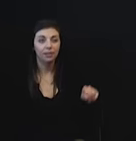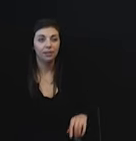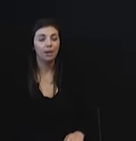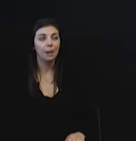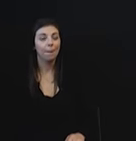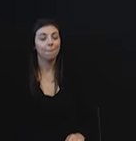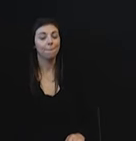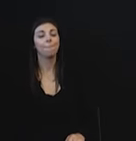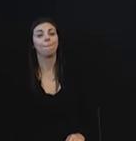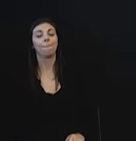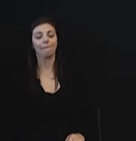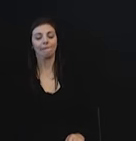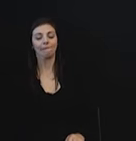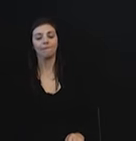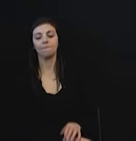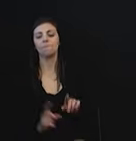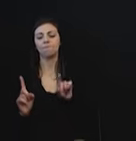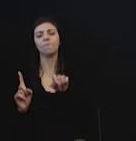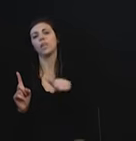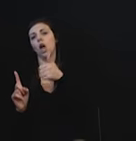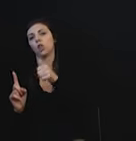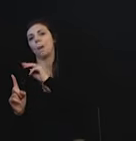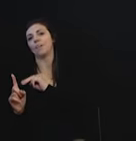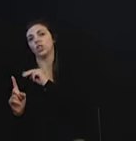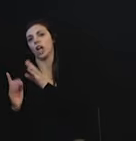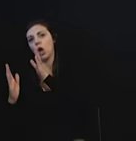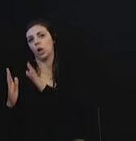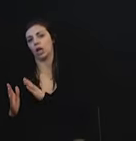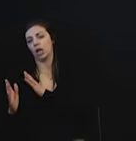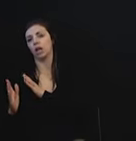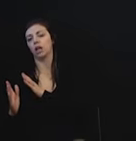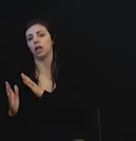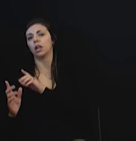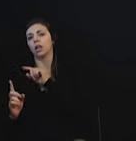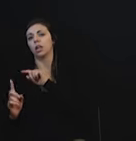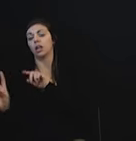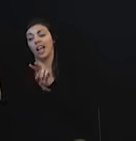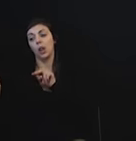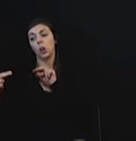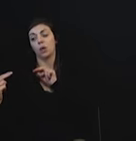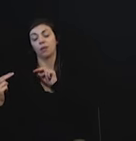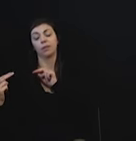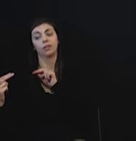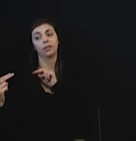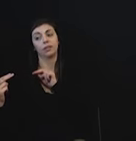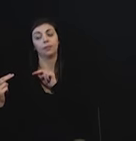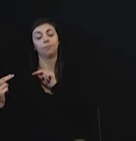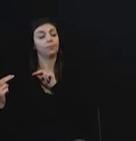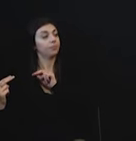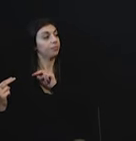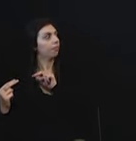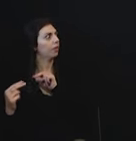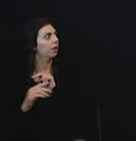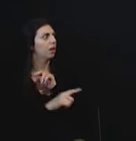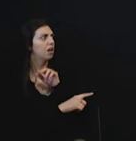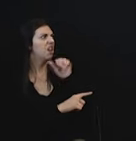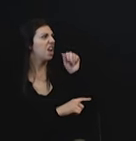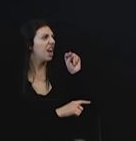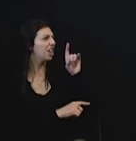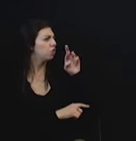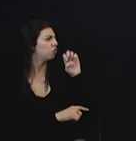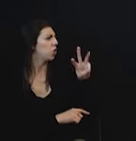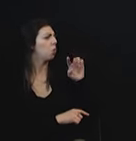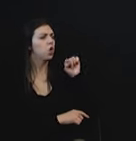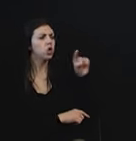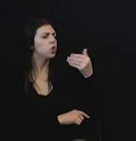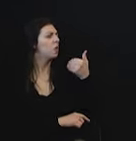And the missionary we were with was walking right there with me, and he turned and he looked at me and he said, Andrew, you hold the Spirit of